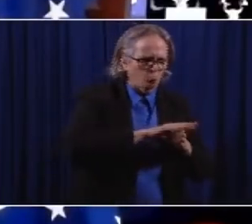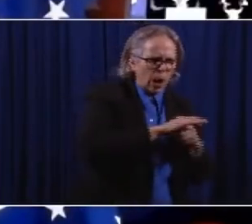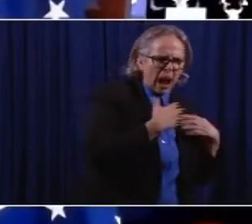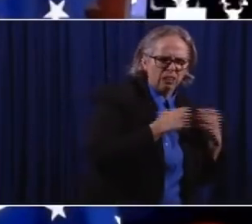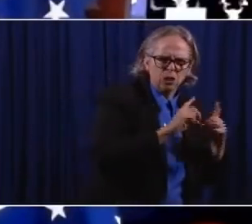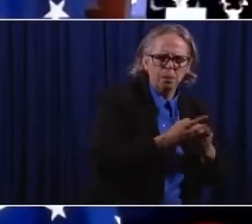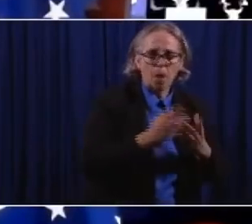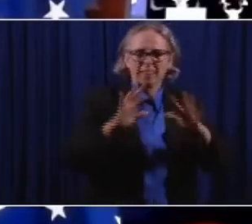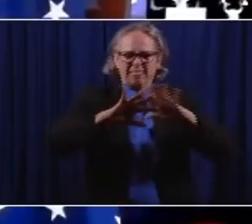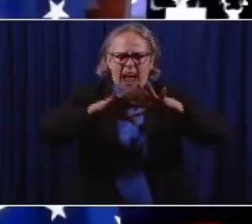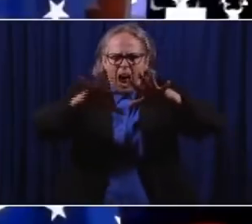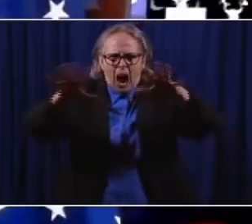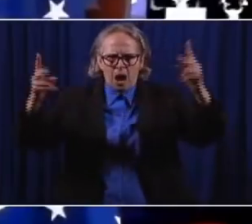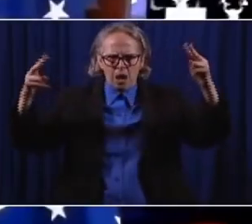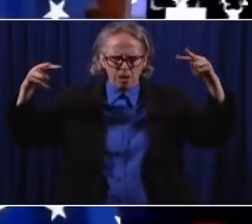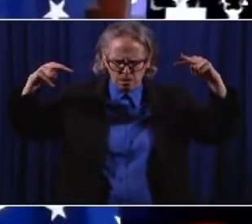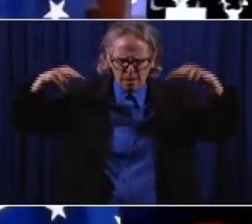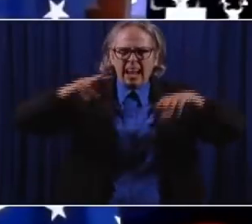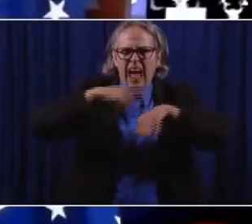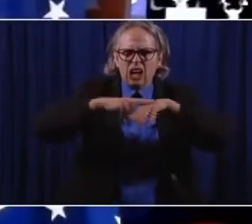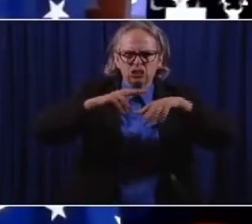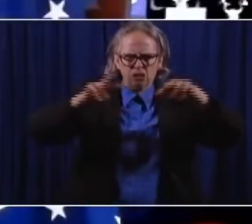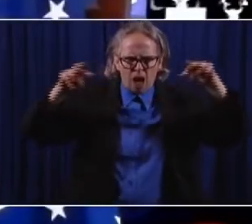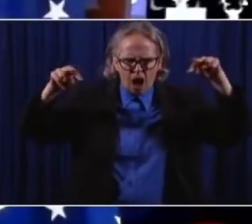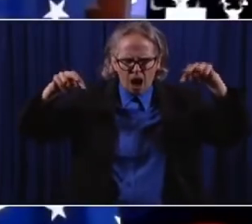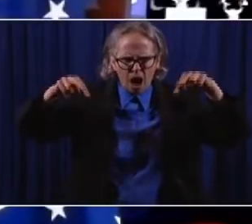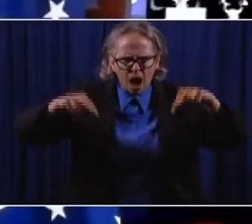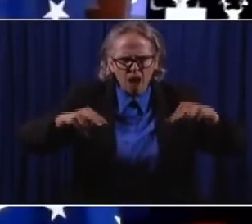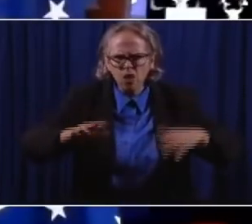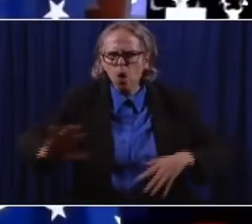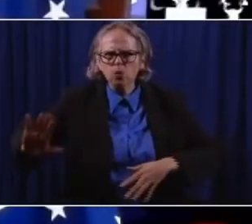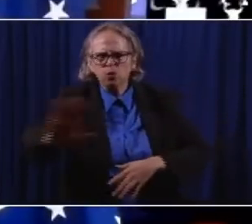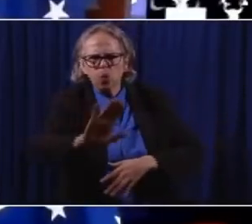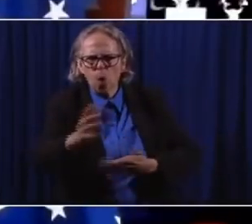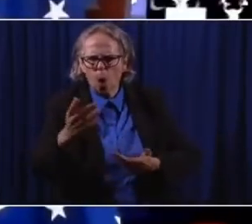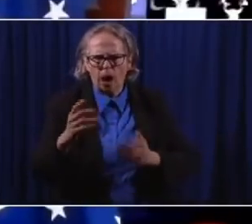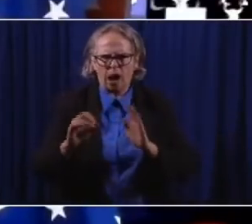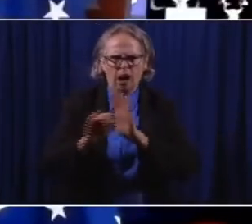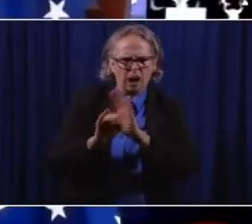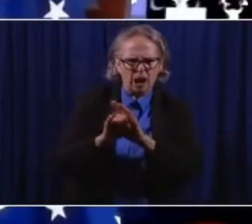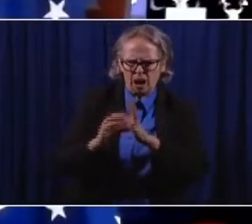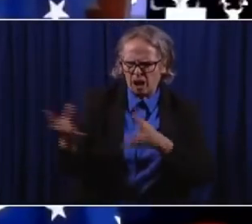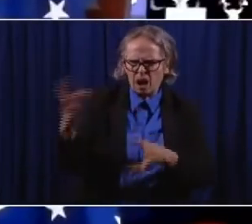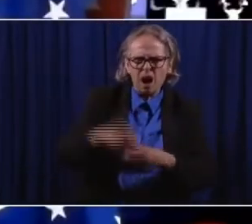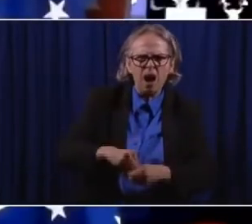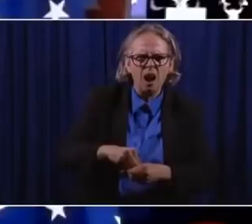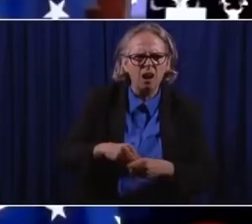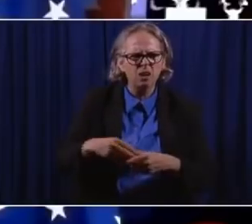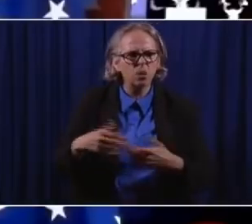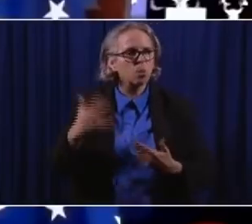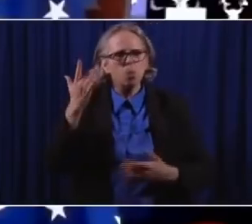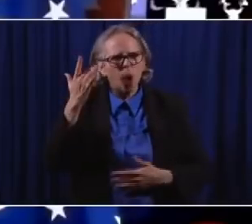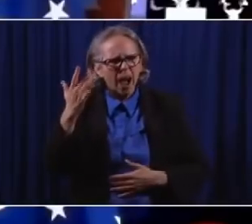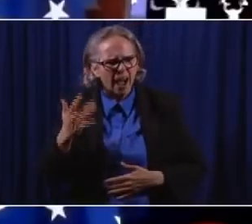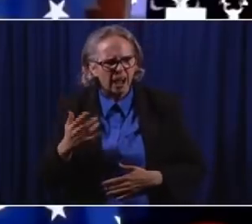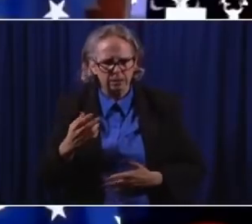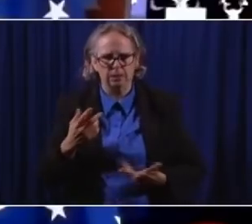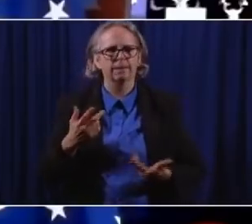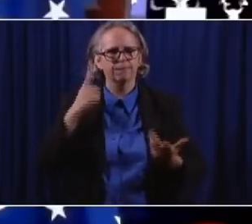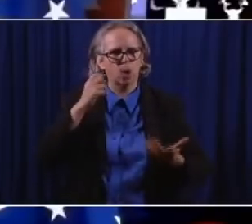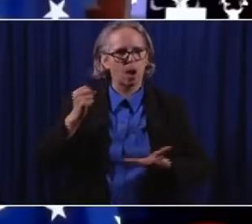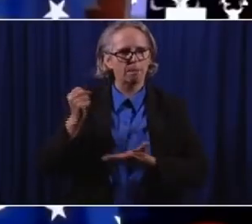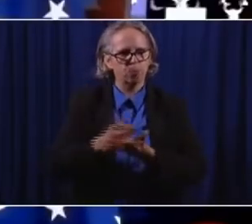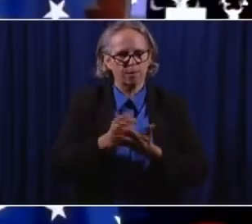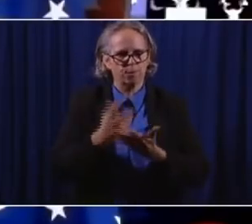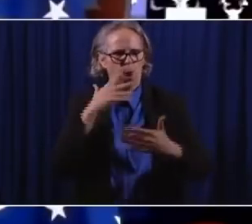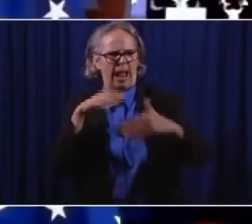leveraging people's digital identity at the local level to rapidly grant cities and health departments access to customized